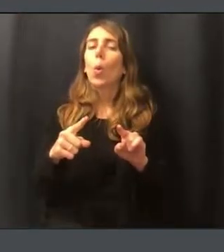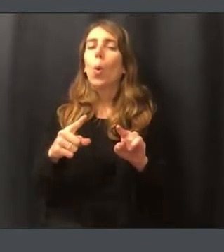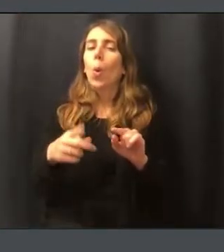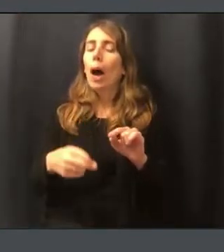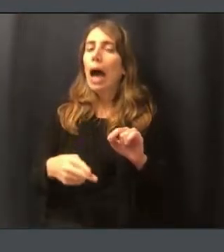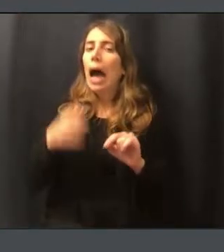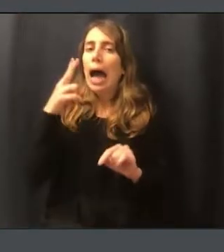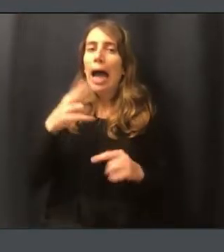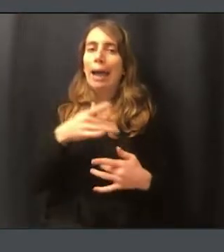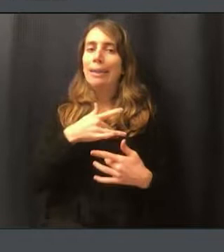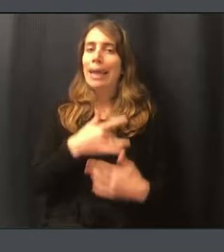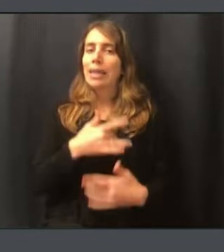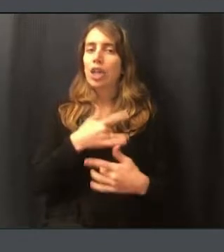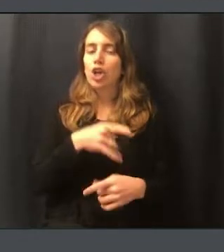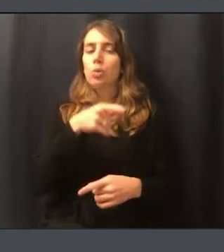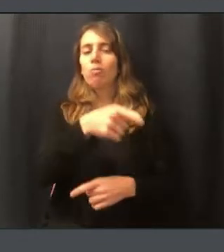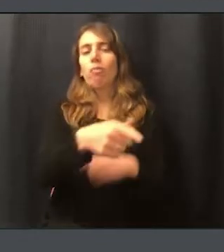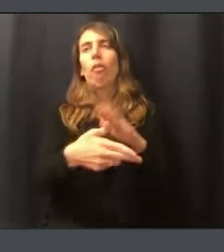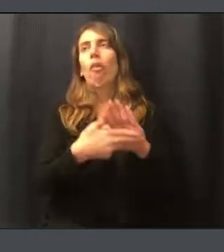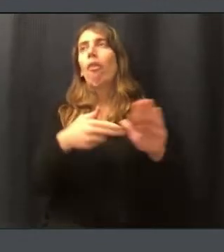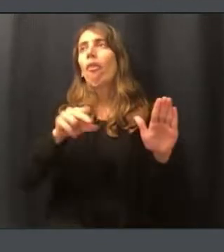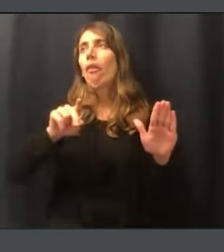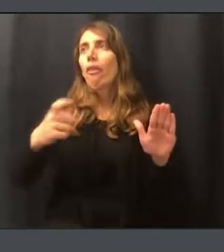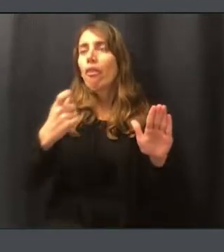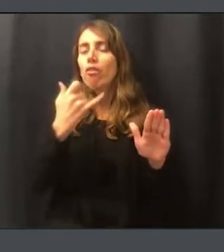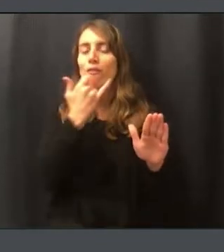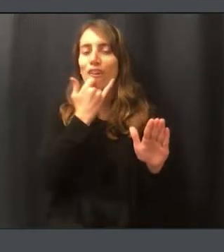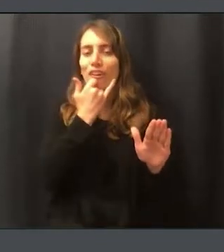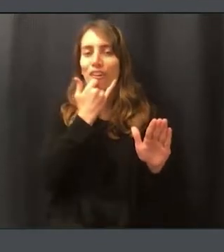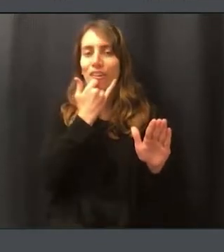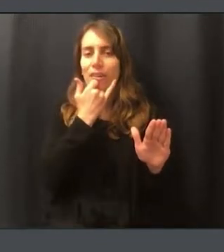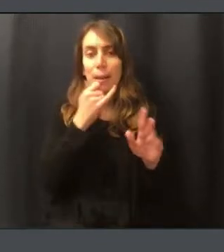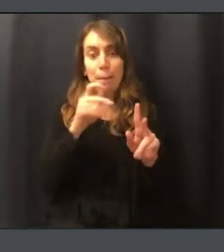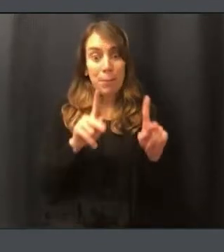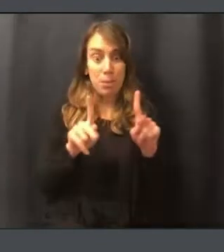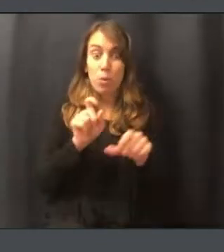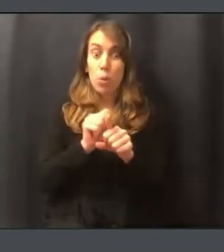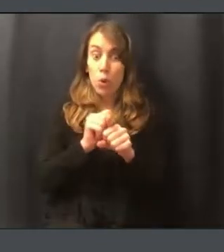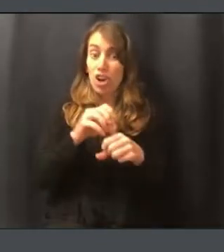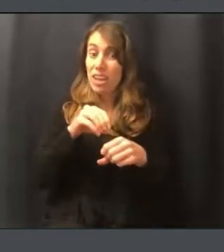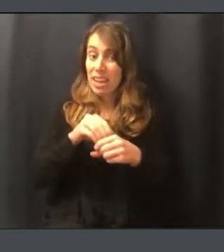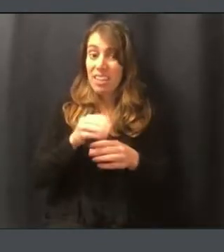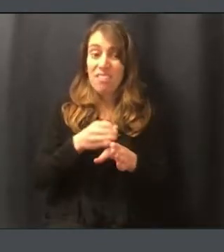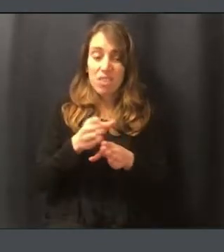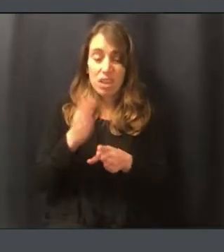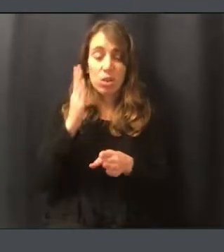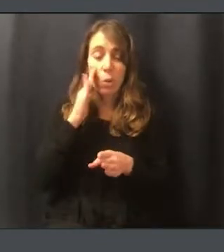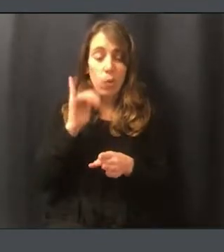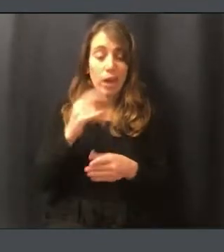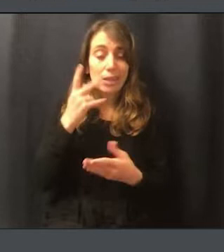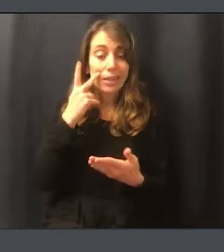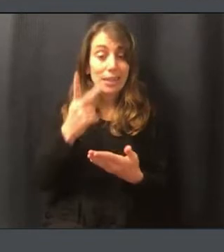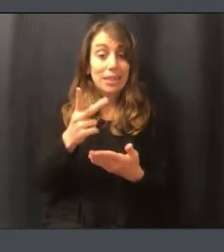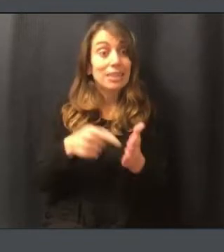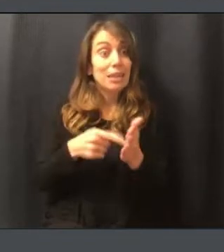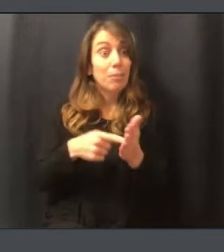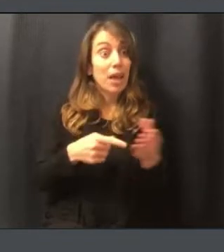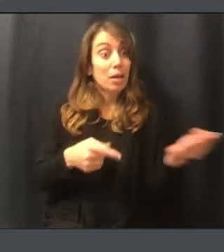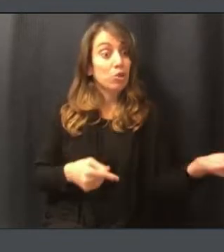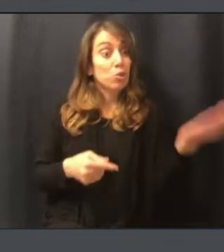over in the literature, and some of those who are in clinical practice have sometimes also seen this, right? Some of us have gotten kids on our